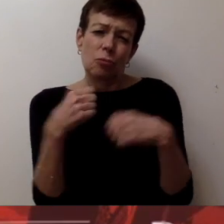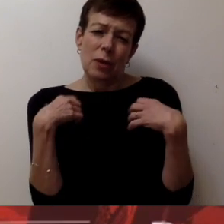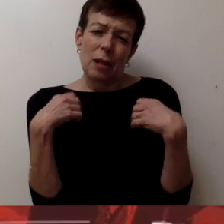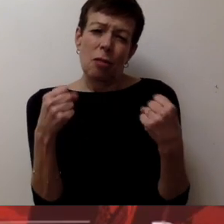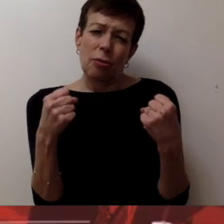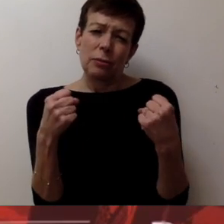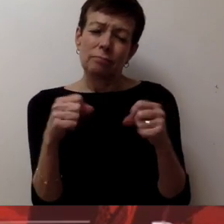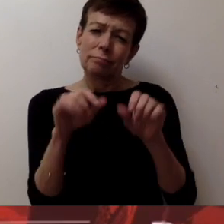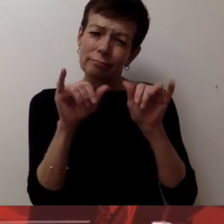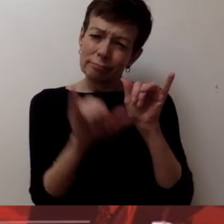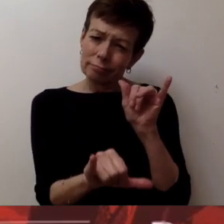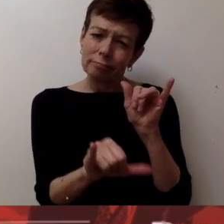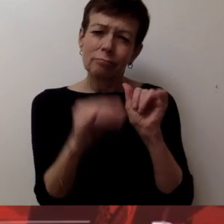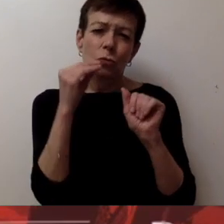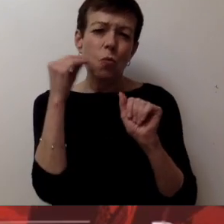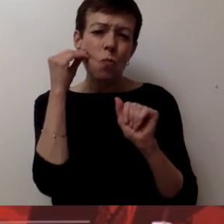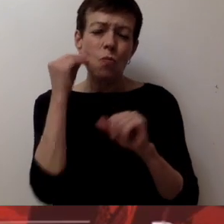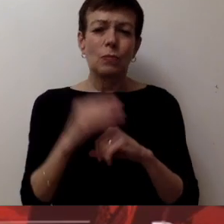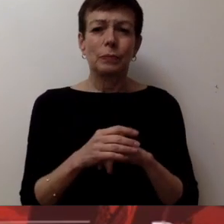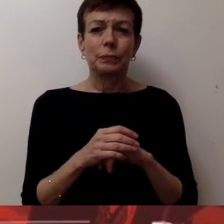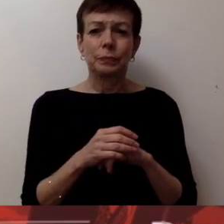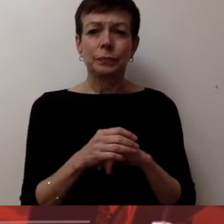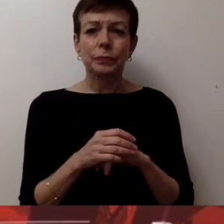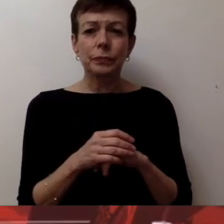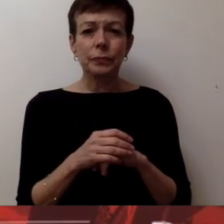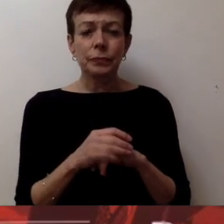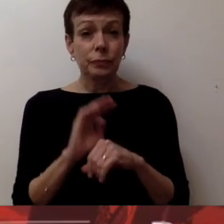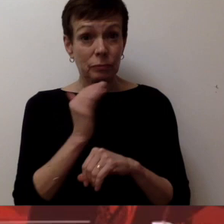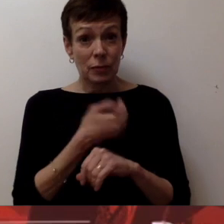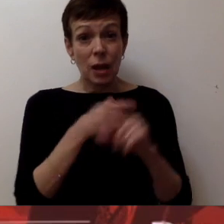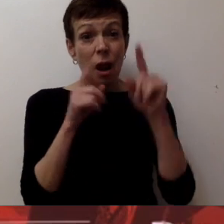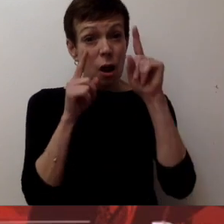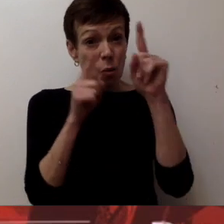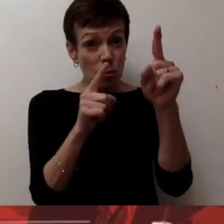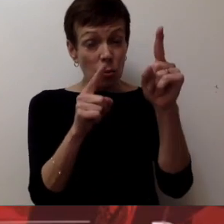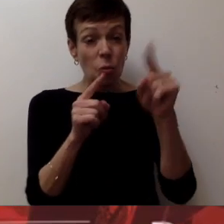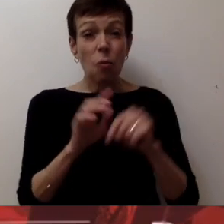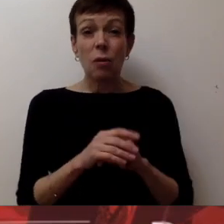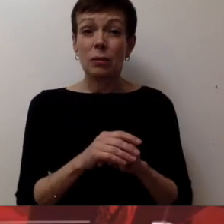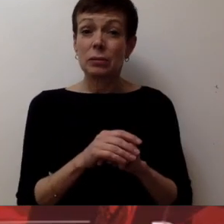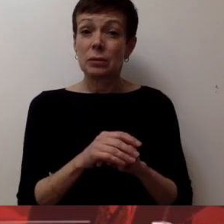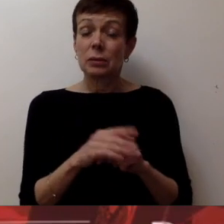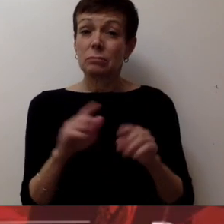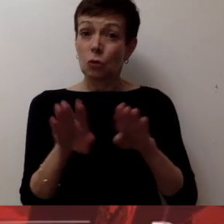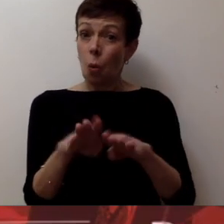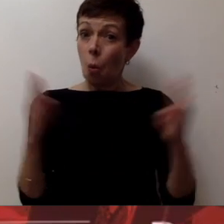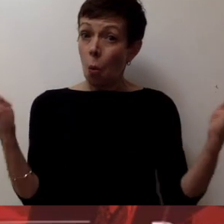protocols and to stay inside. Our goal is to keep